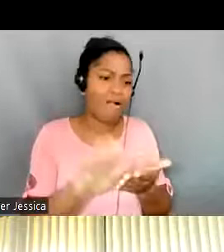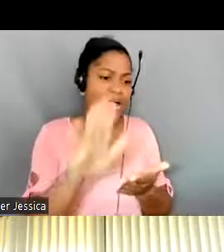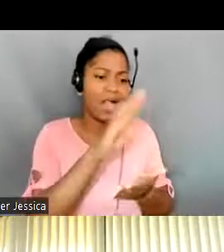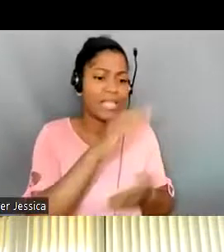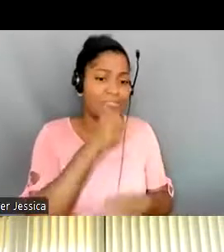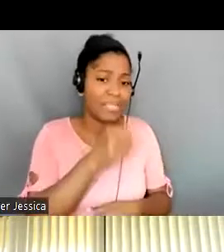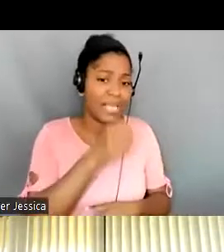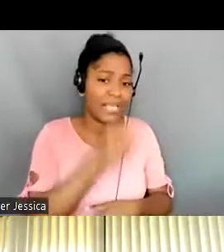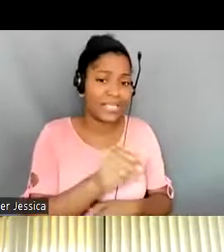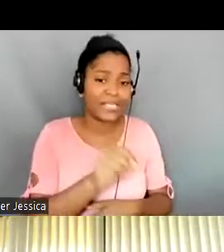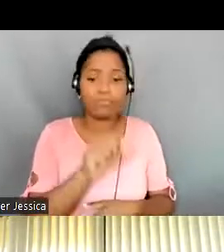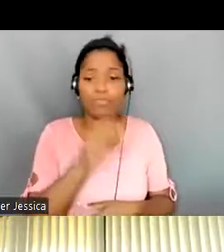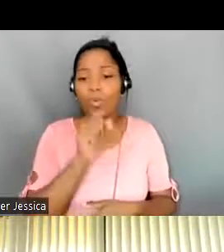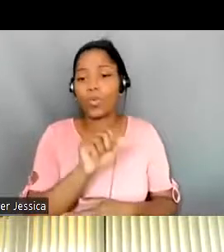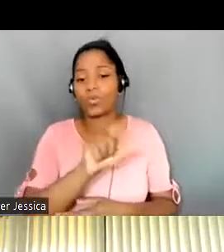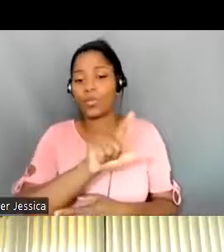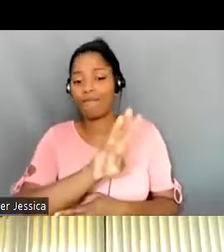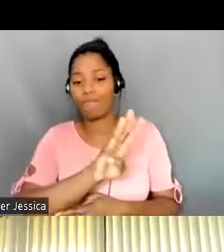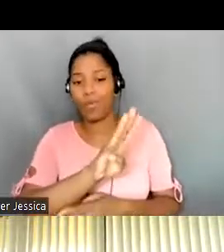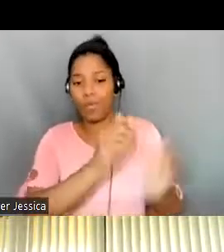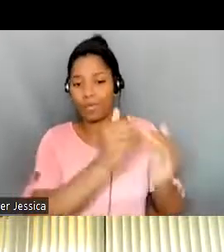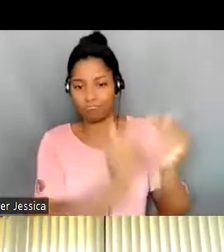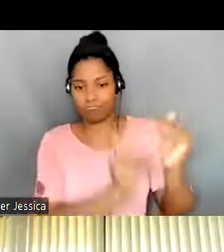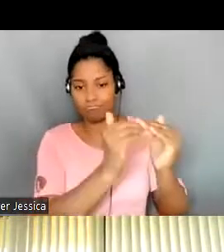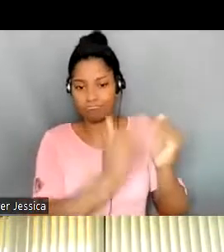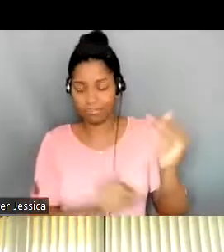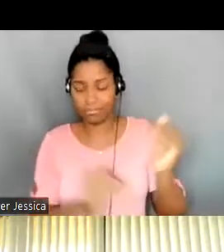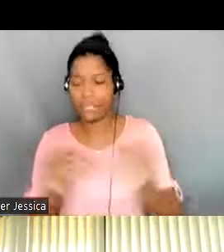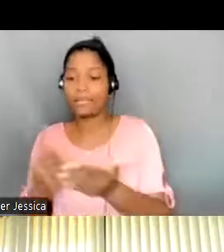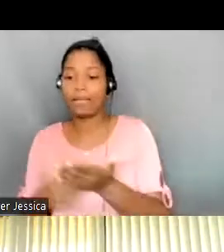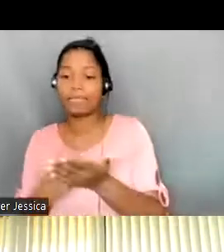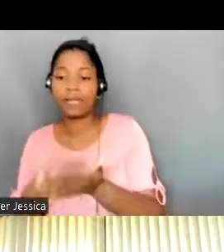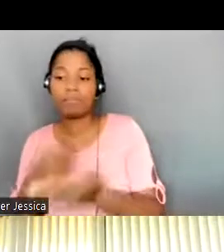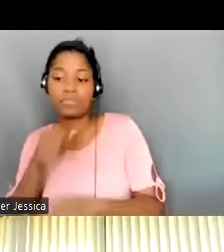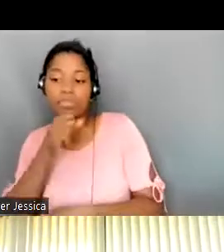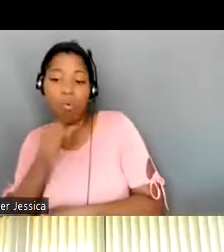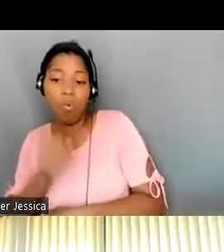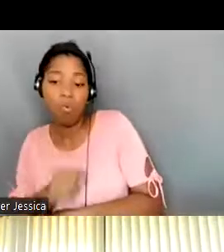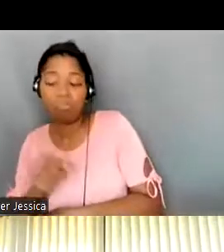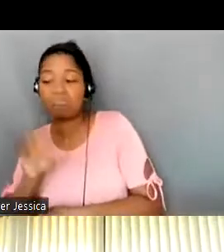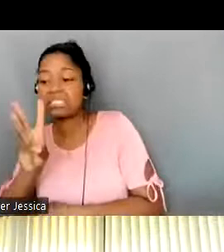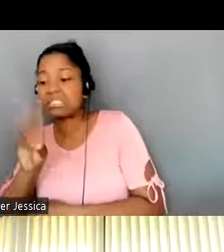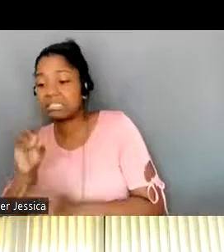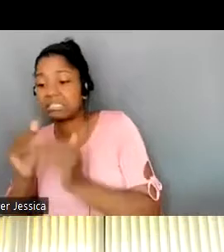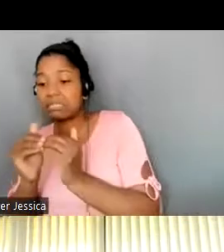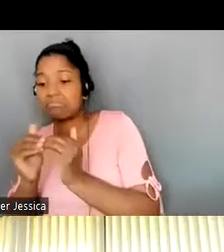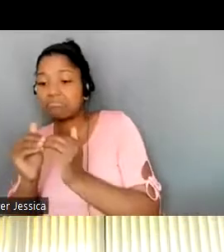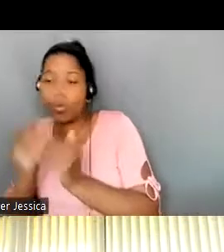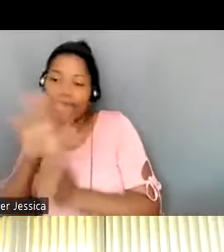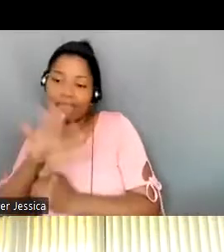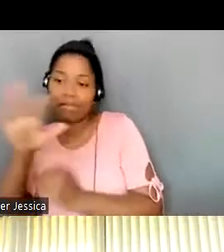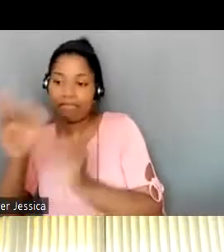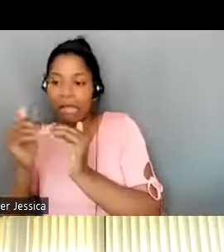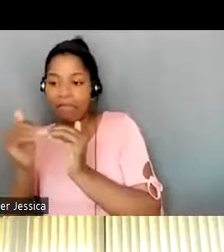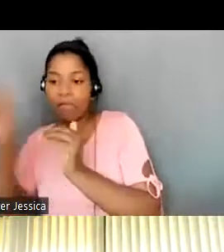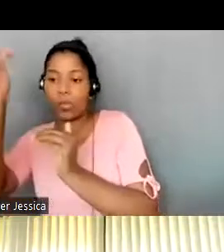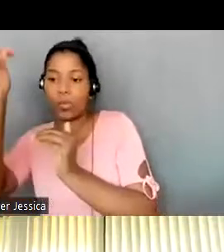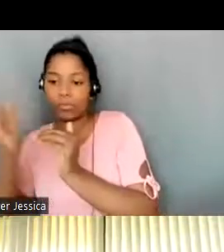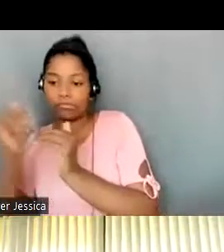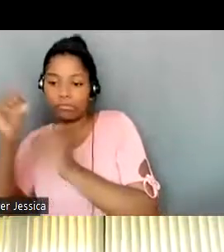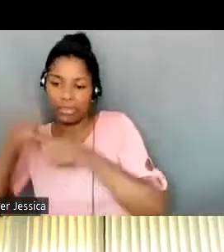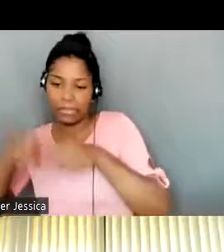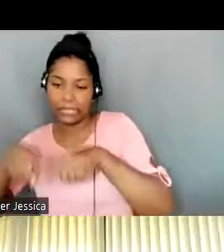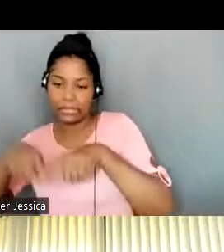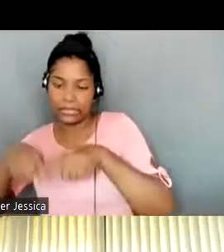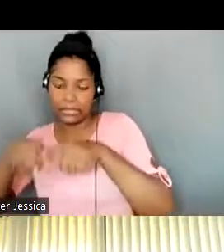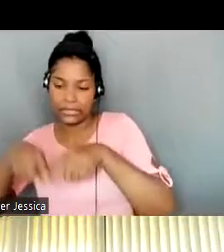and younger, and then older adults, sometimes at 60 and older, sometimes it's 55 and older, just depending on the population